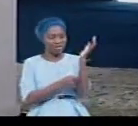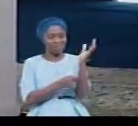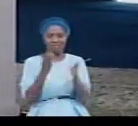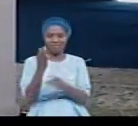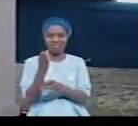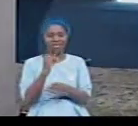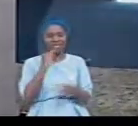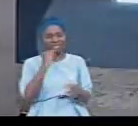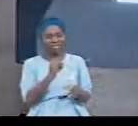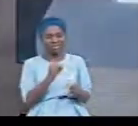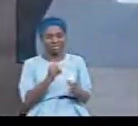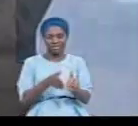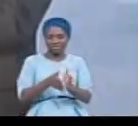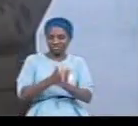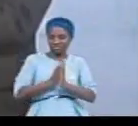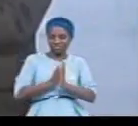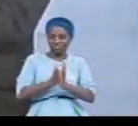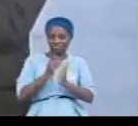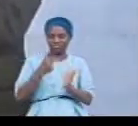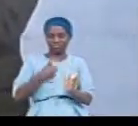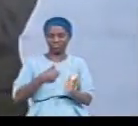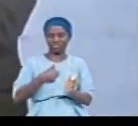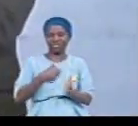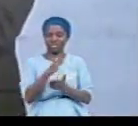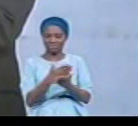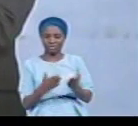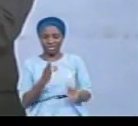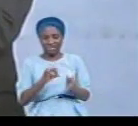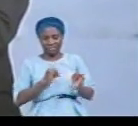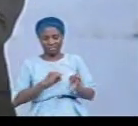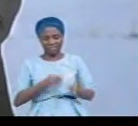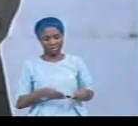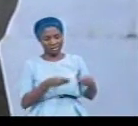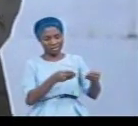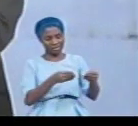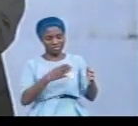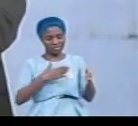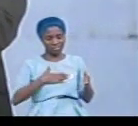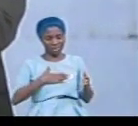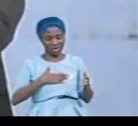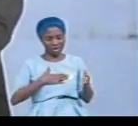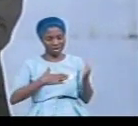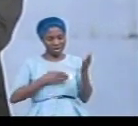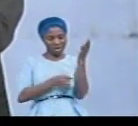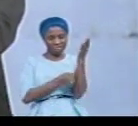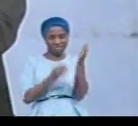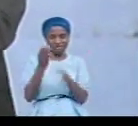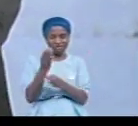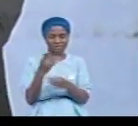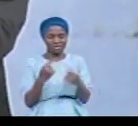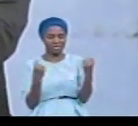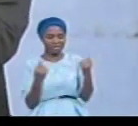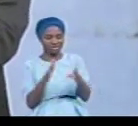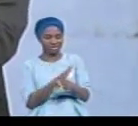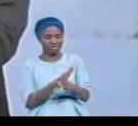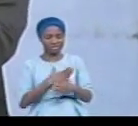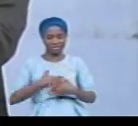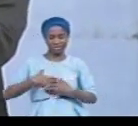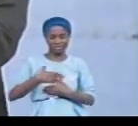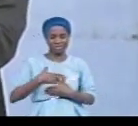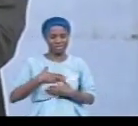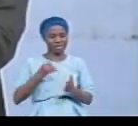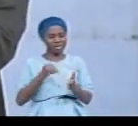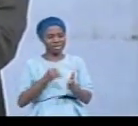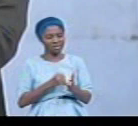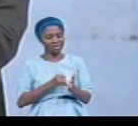that if I give my flesh the pleasure, sinful pleasure, it has. I know my